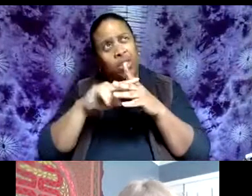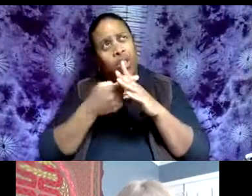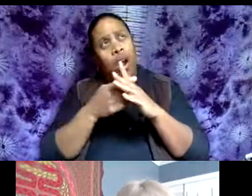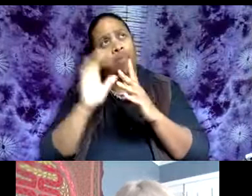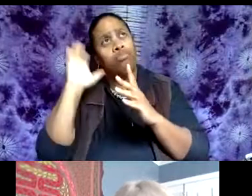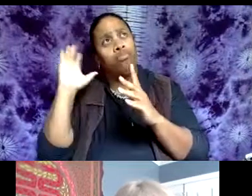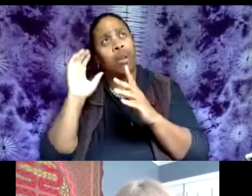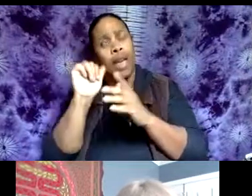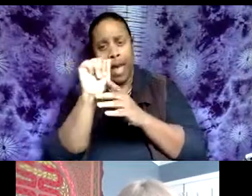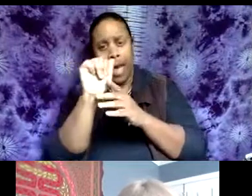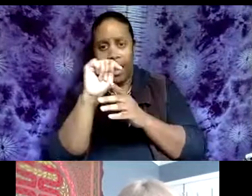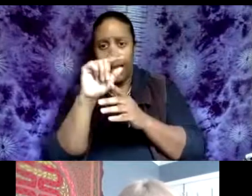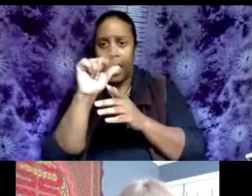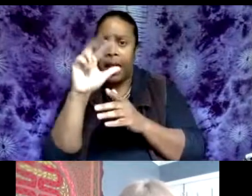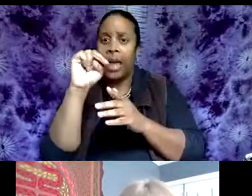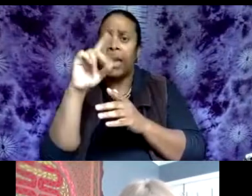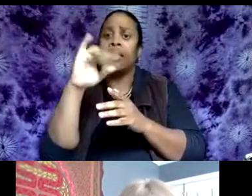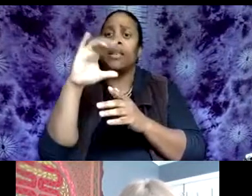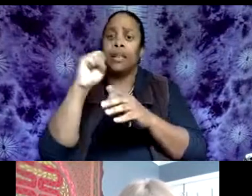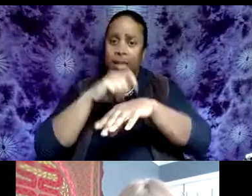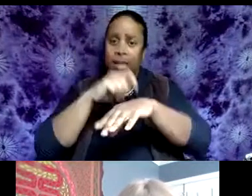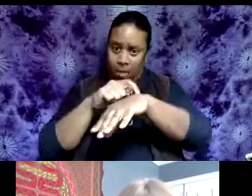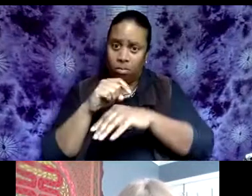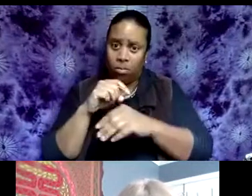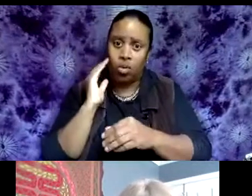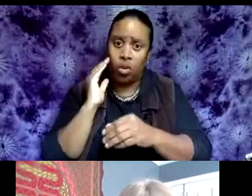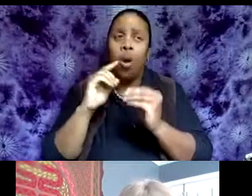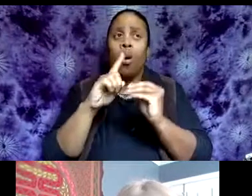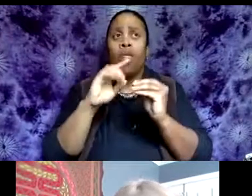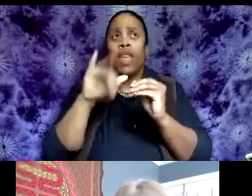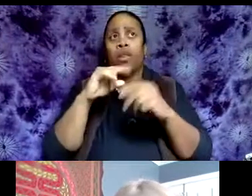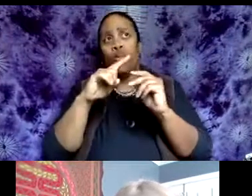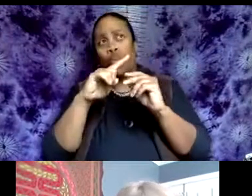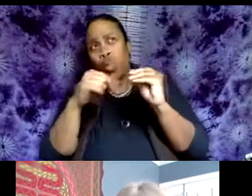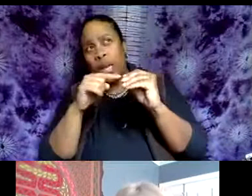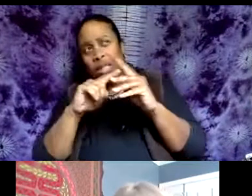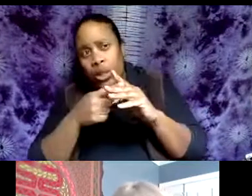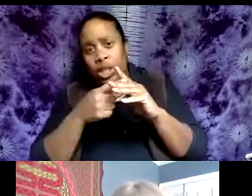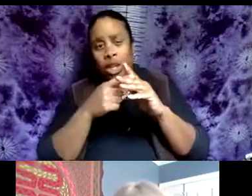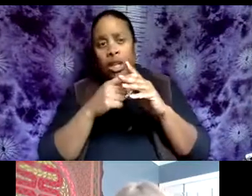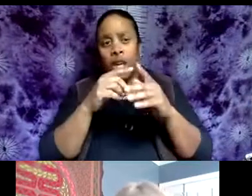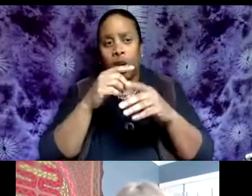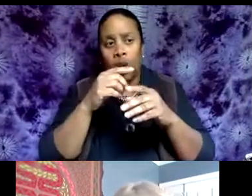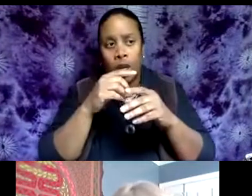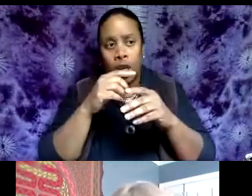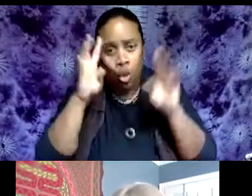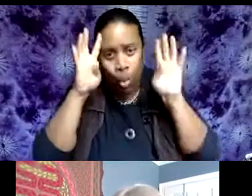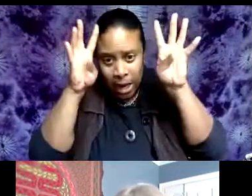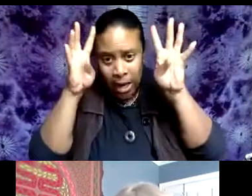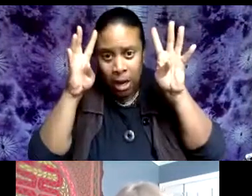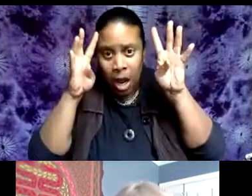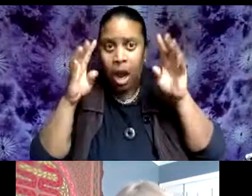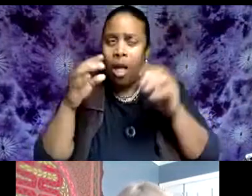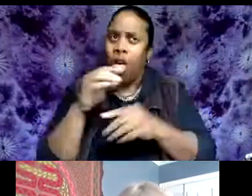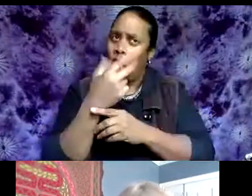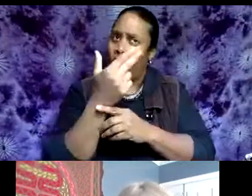Atlantis times is when it was originally created by them. There was originally 13 angels, and as